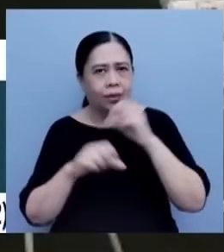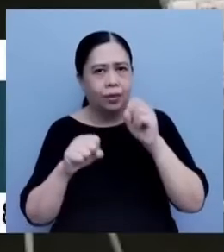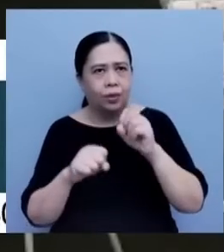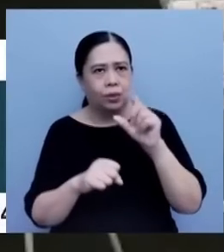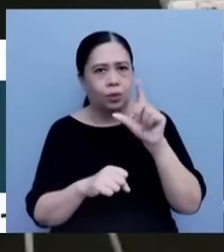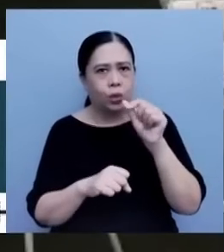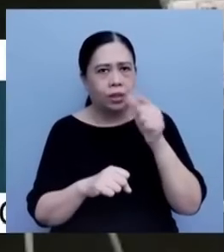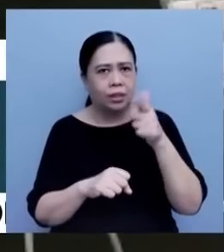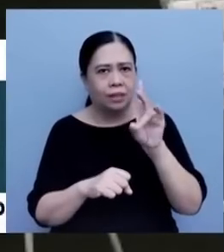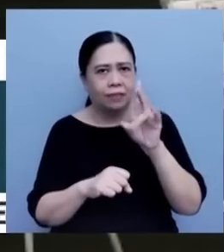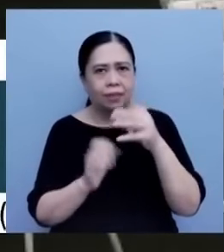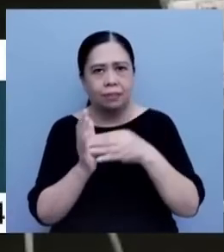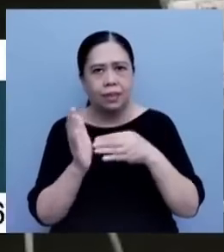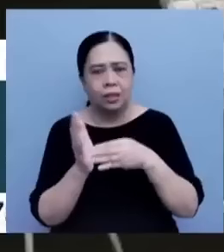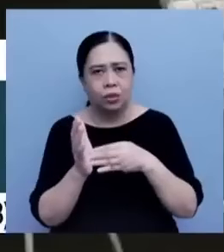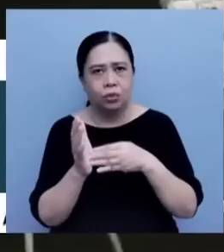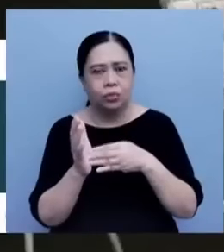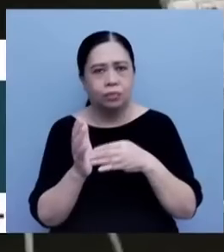po.